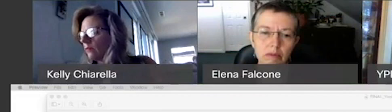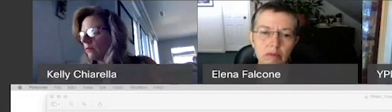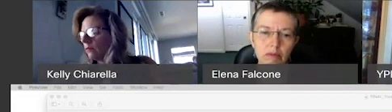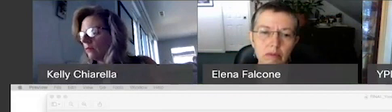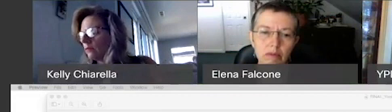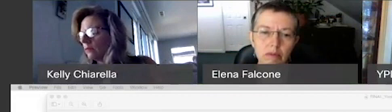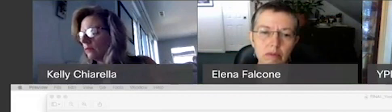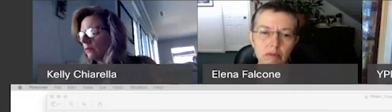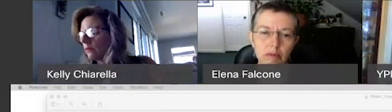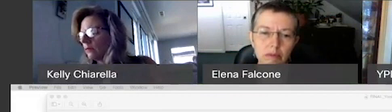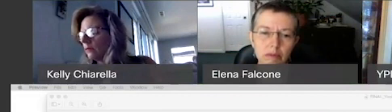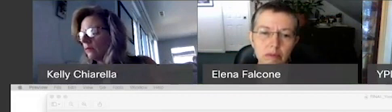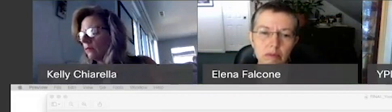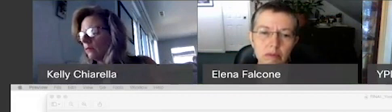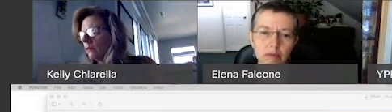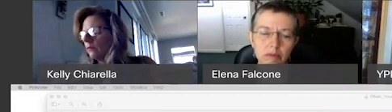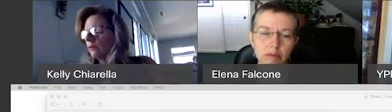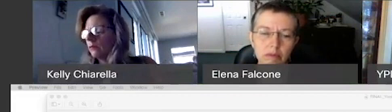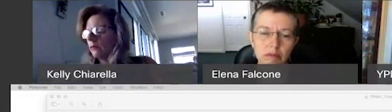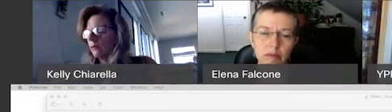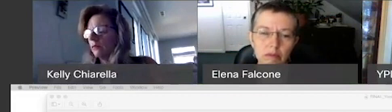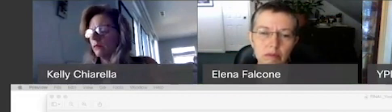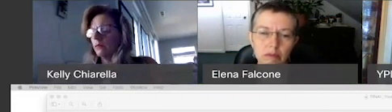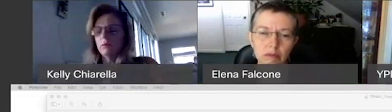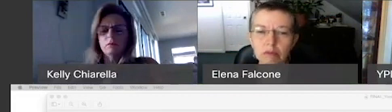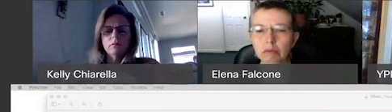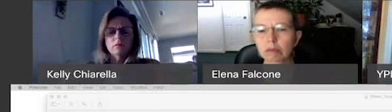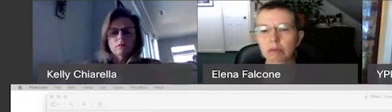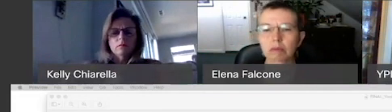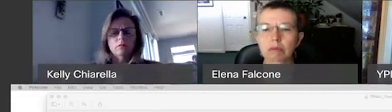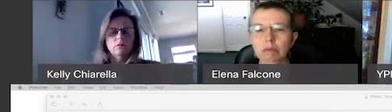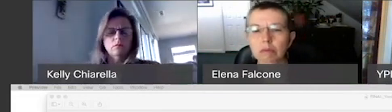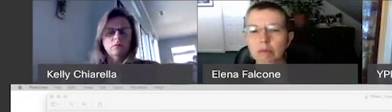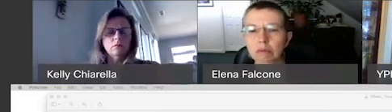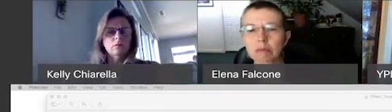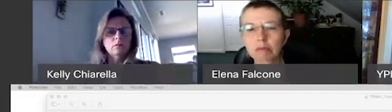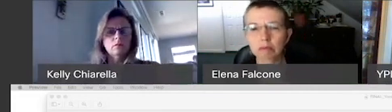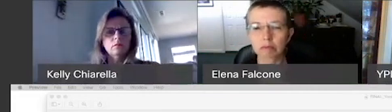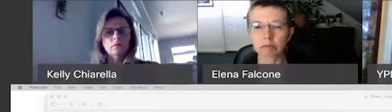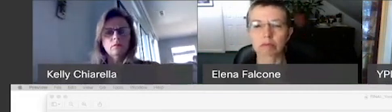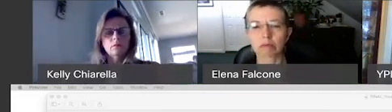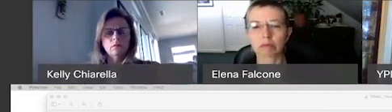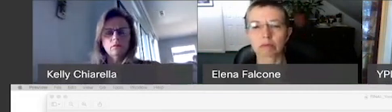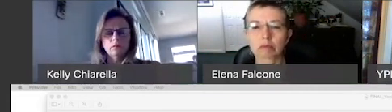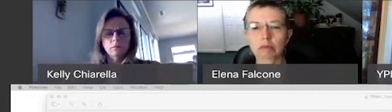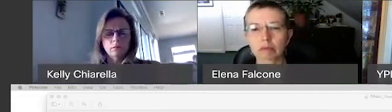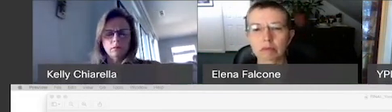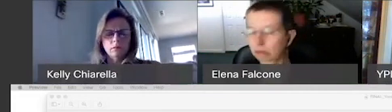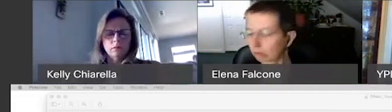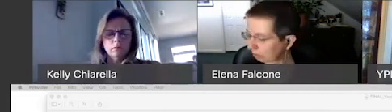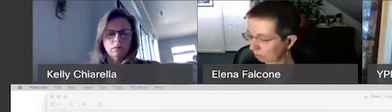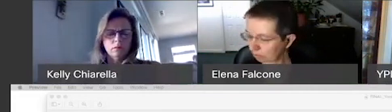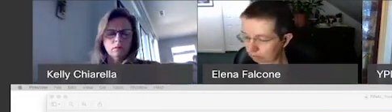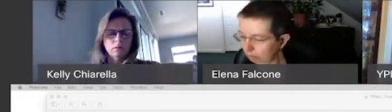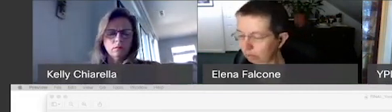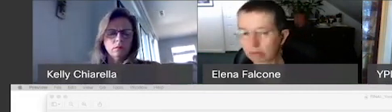phone number of the IRS. The caller saying he's from the Social Security Administration, the same. So don't rely on caller ID. Don't answer the